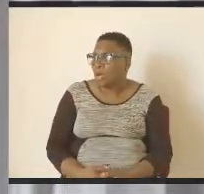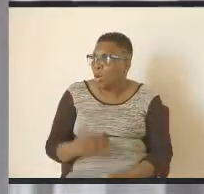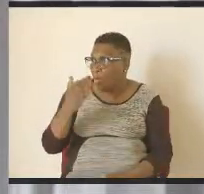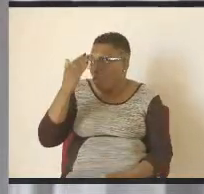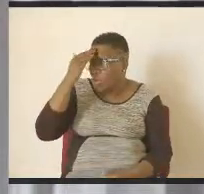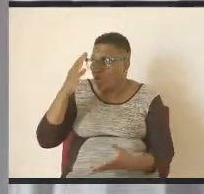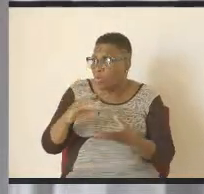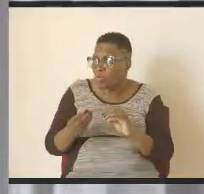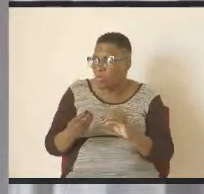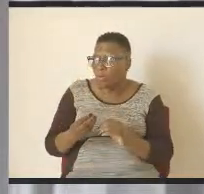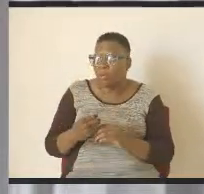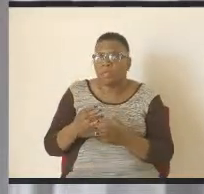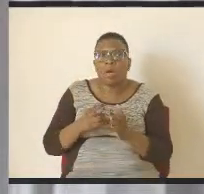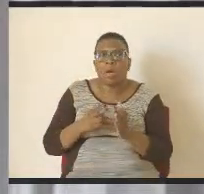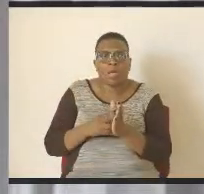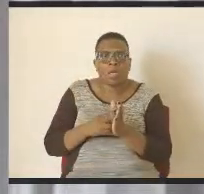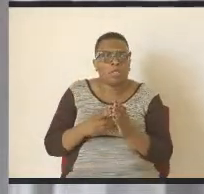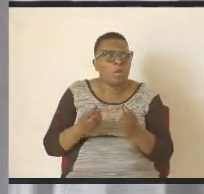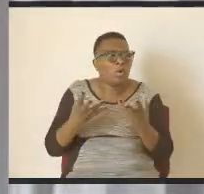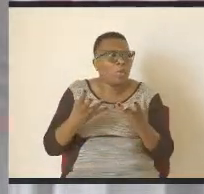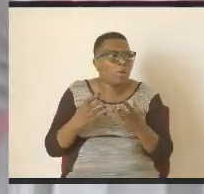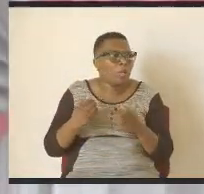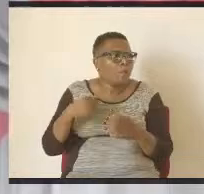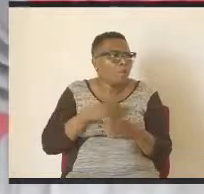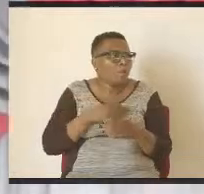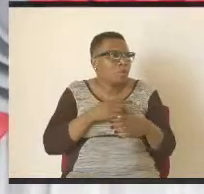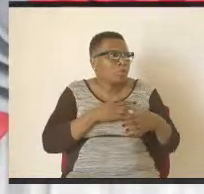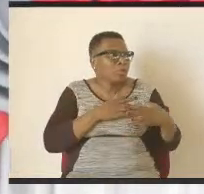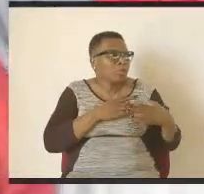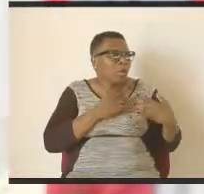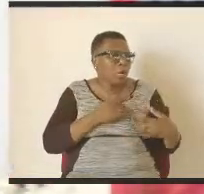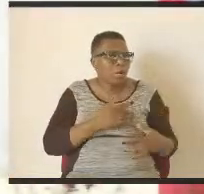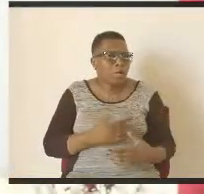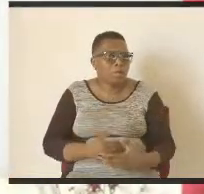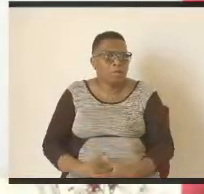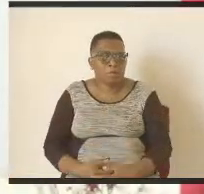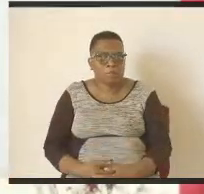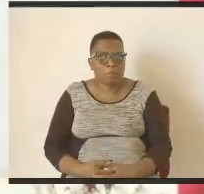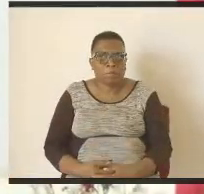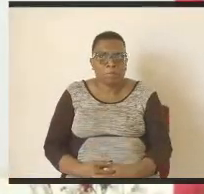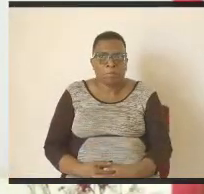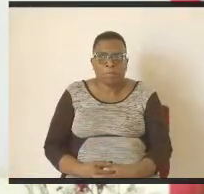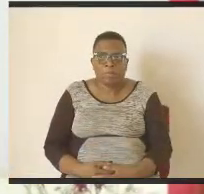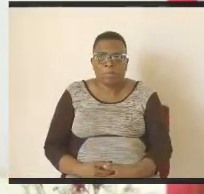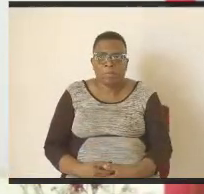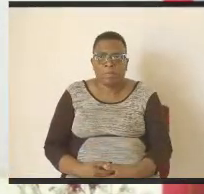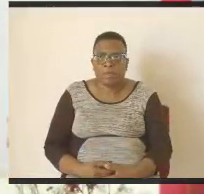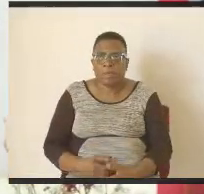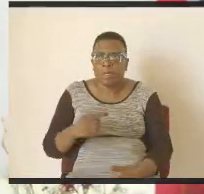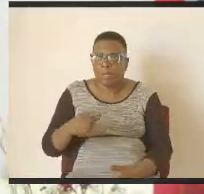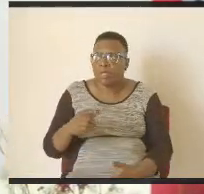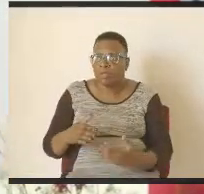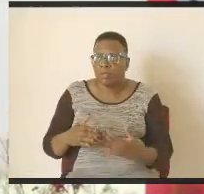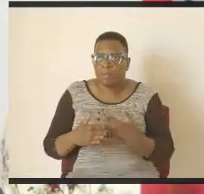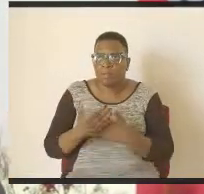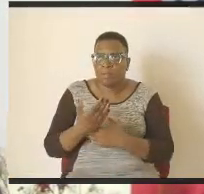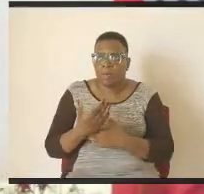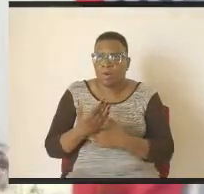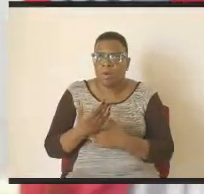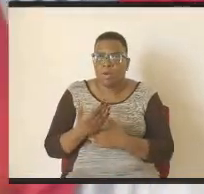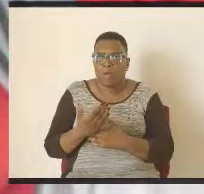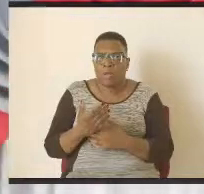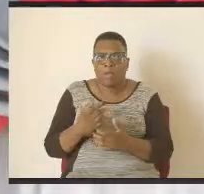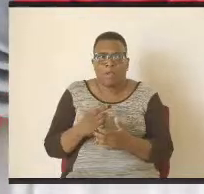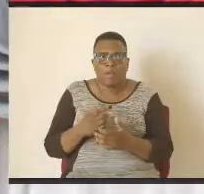How many of us in our hearts, you don't have to show any hands, felt a bit uneasy with the length of